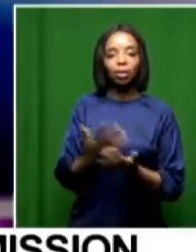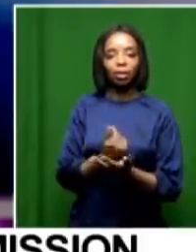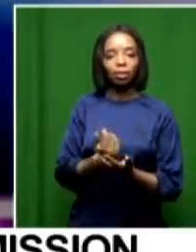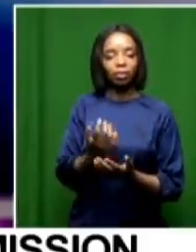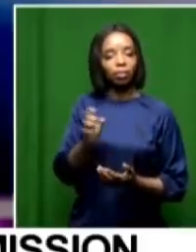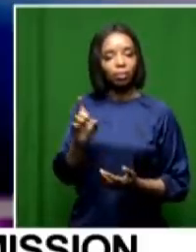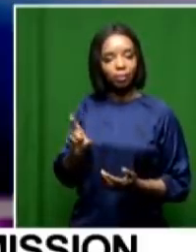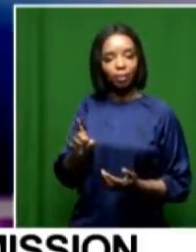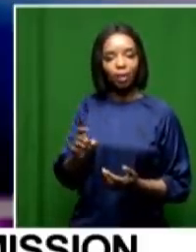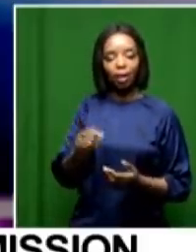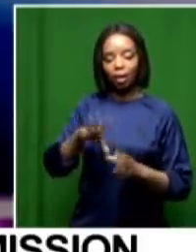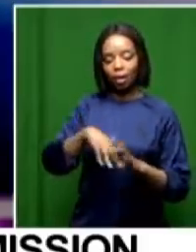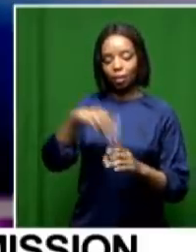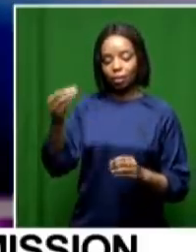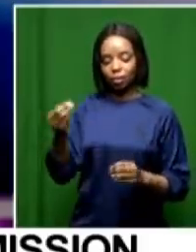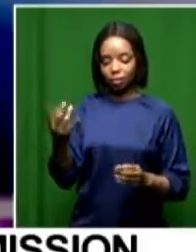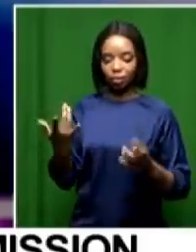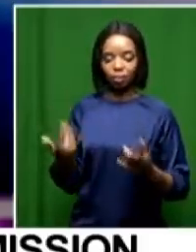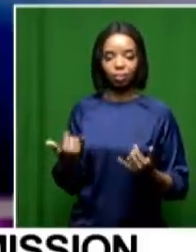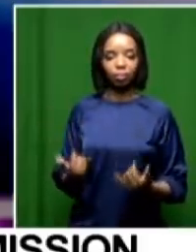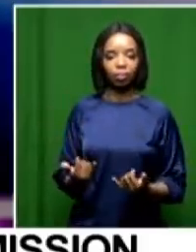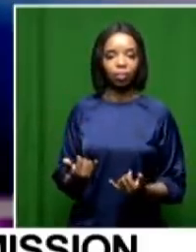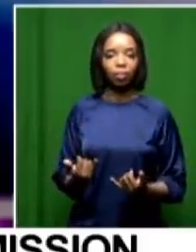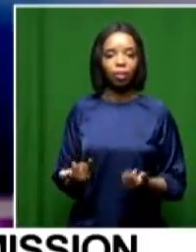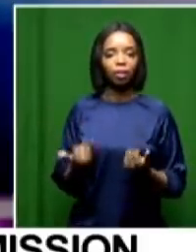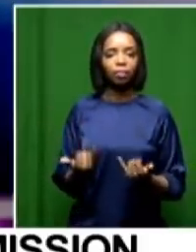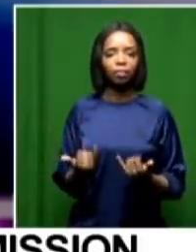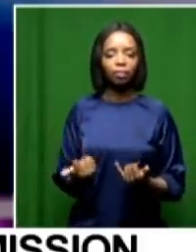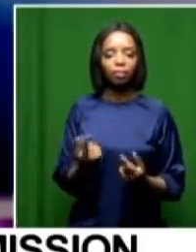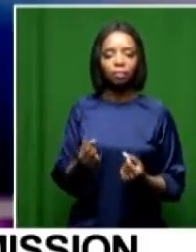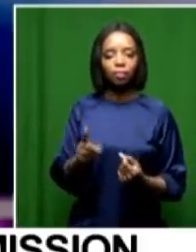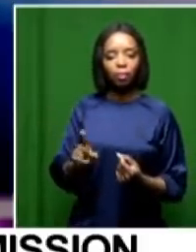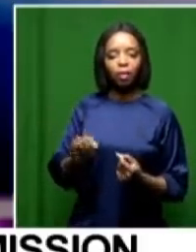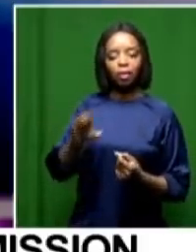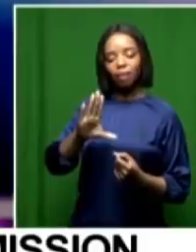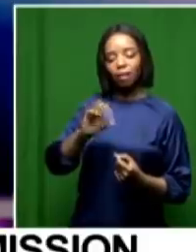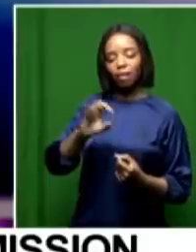a favorable outcome in that contract negotiation process. And a few days after that,